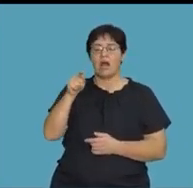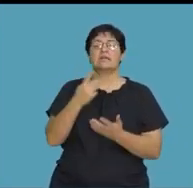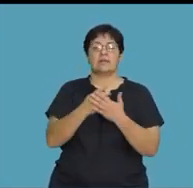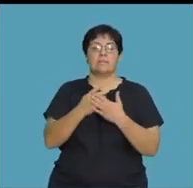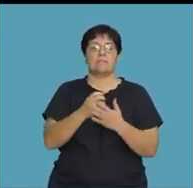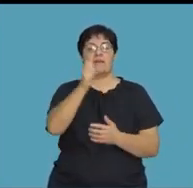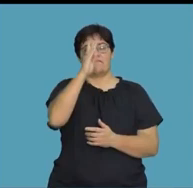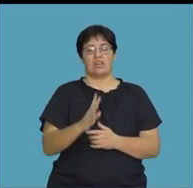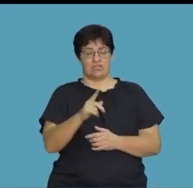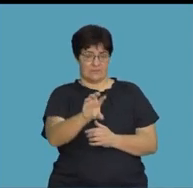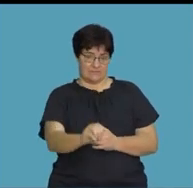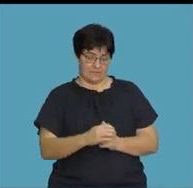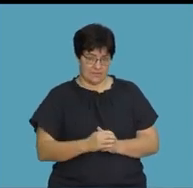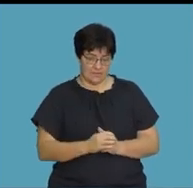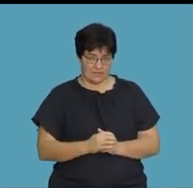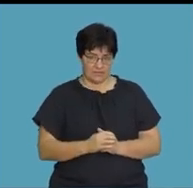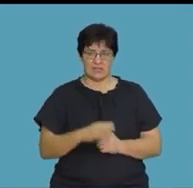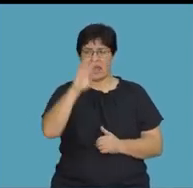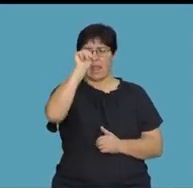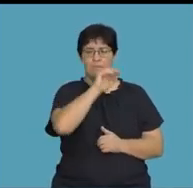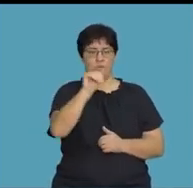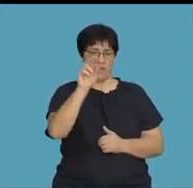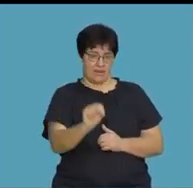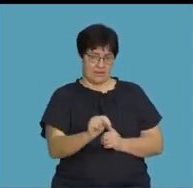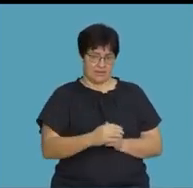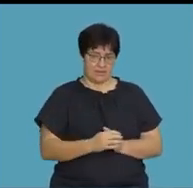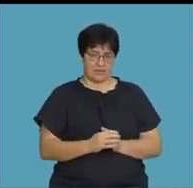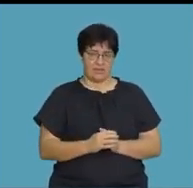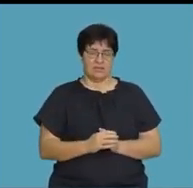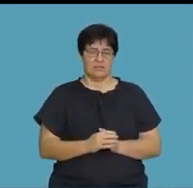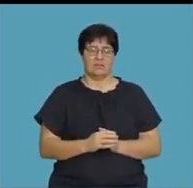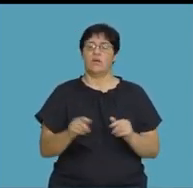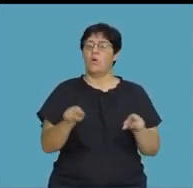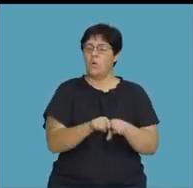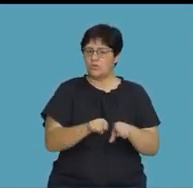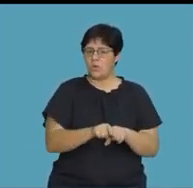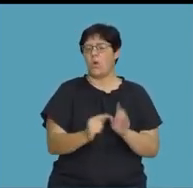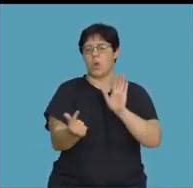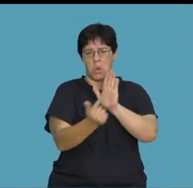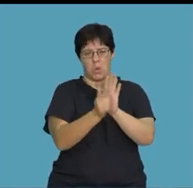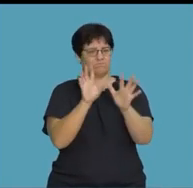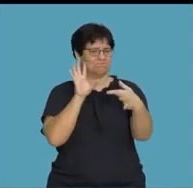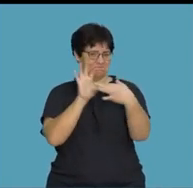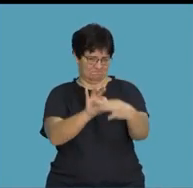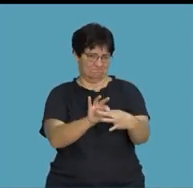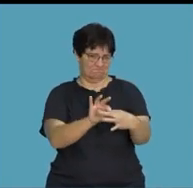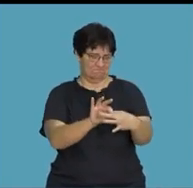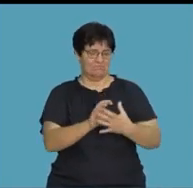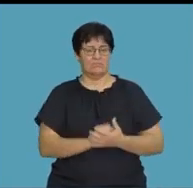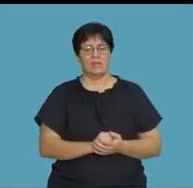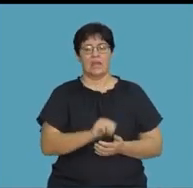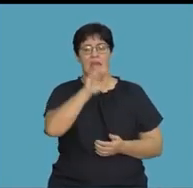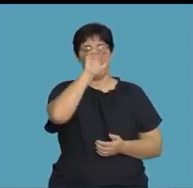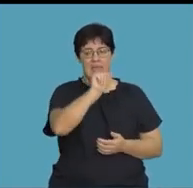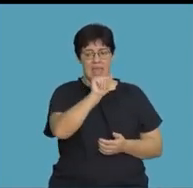are in the form of a fraction, which is the m over n. And it also has a few laws that we need to look